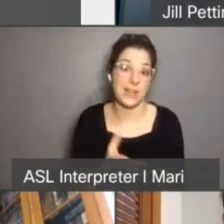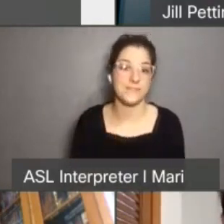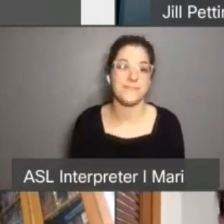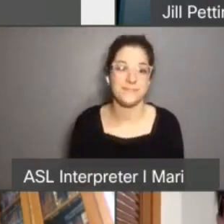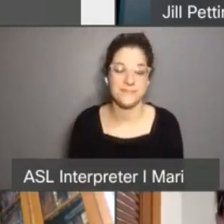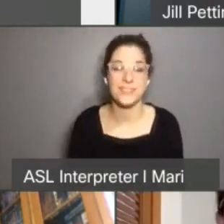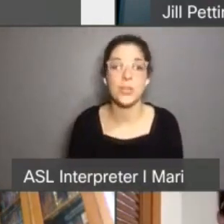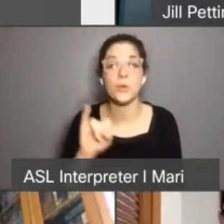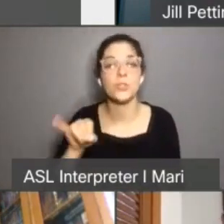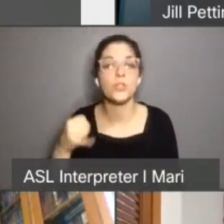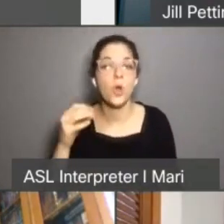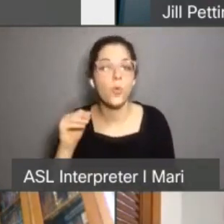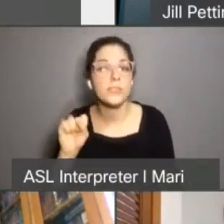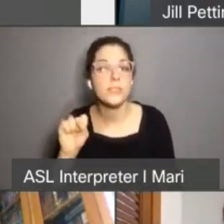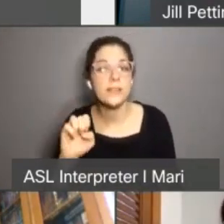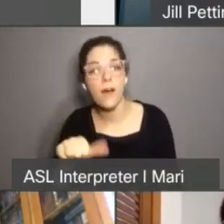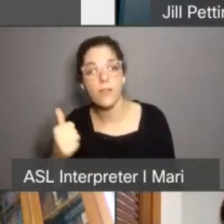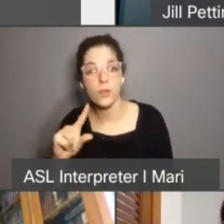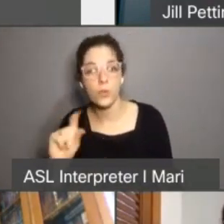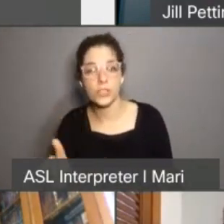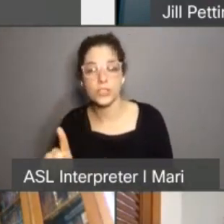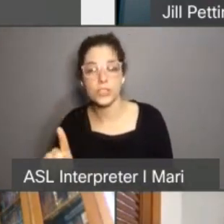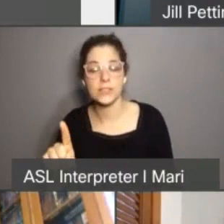So Josie, do we have any other questions in the queue?